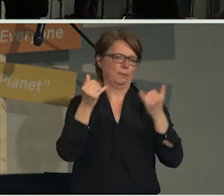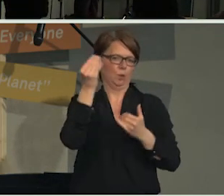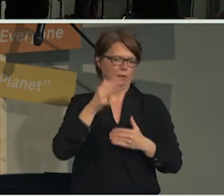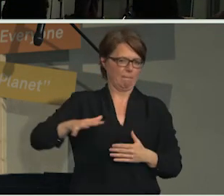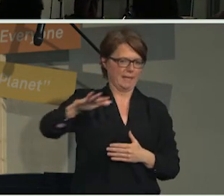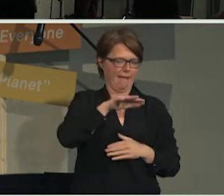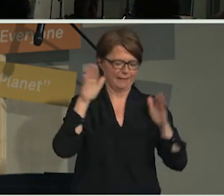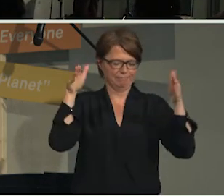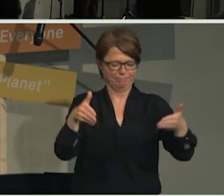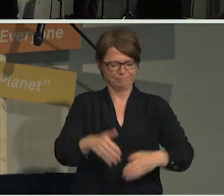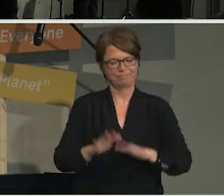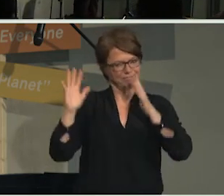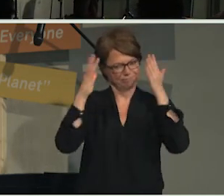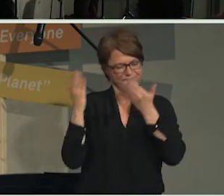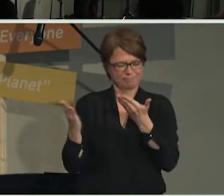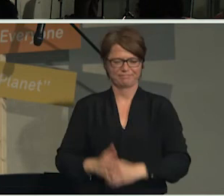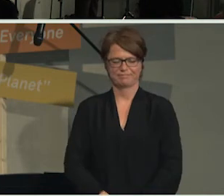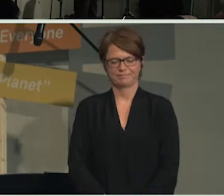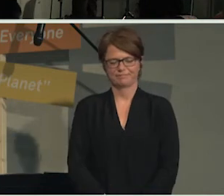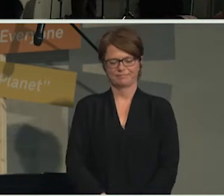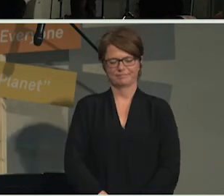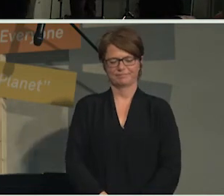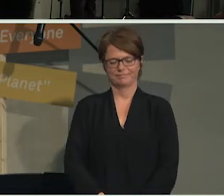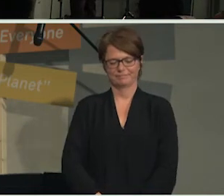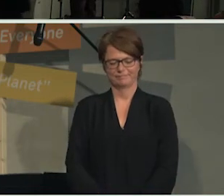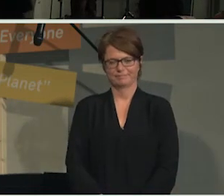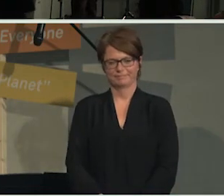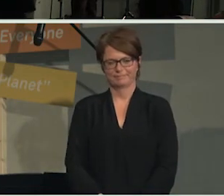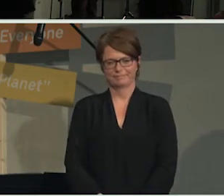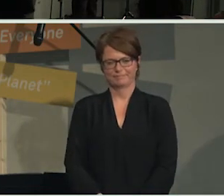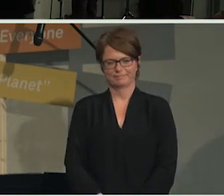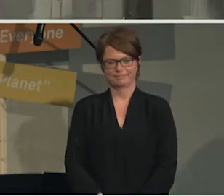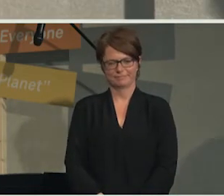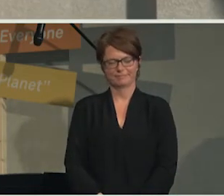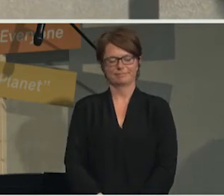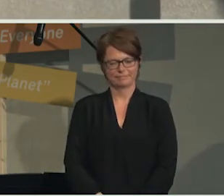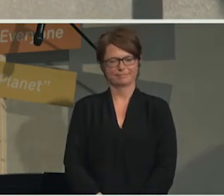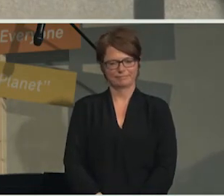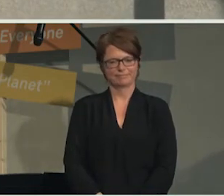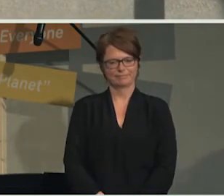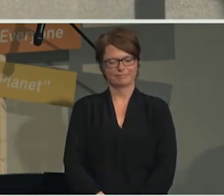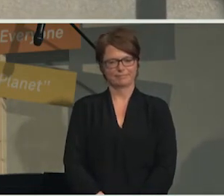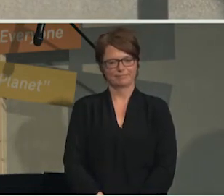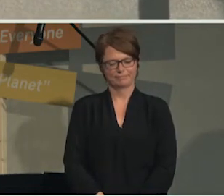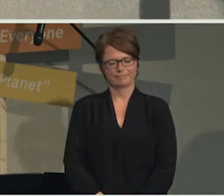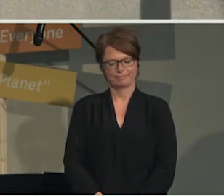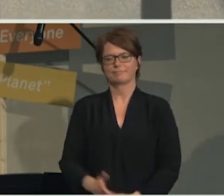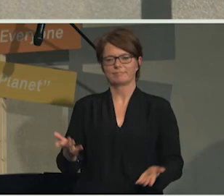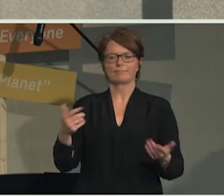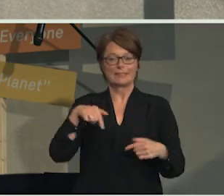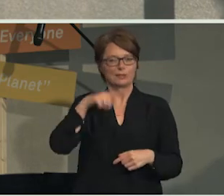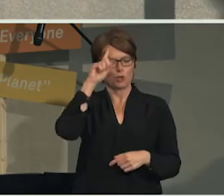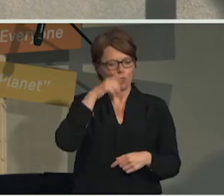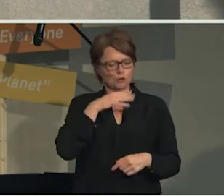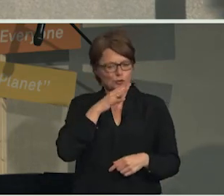Oh God, I'm going to speak German, people. allow me, please, excuse Professor